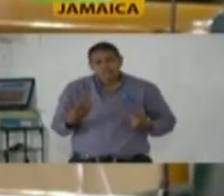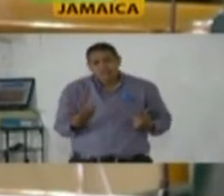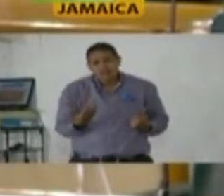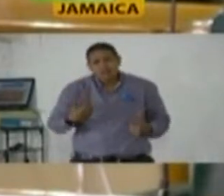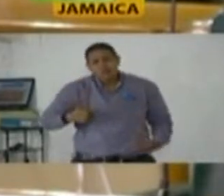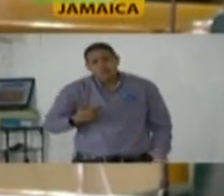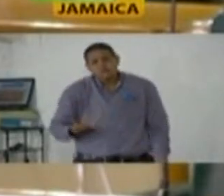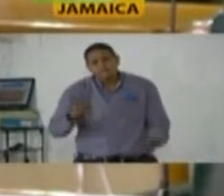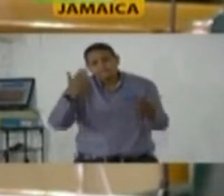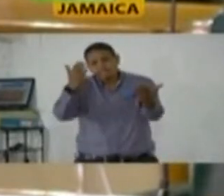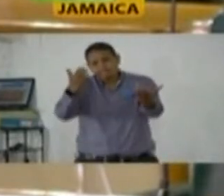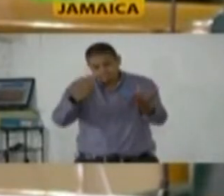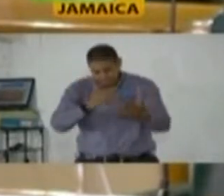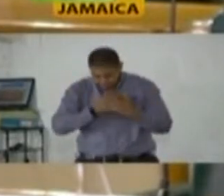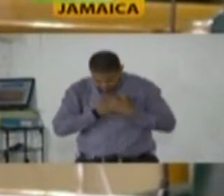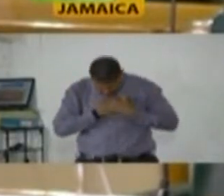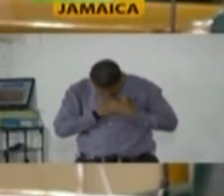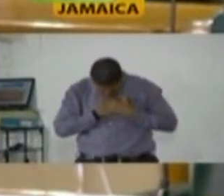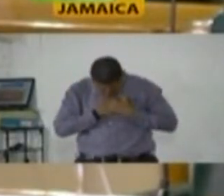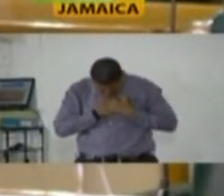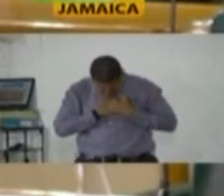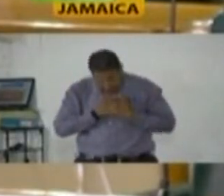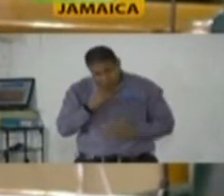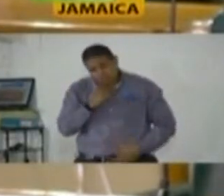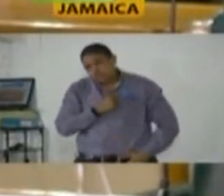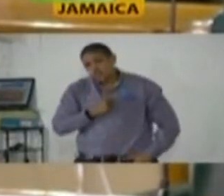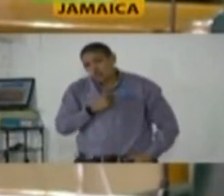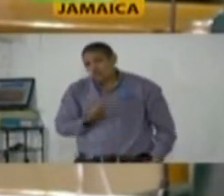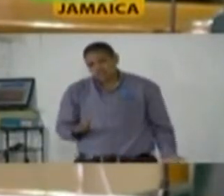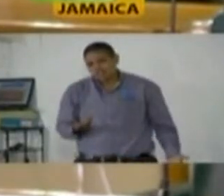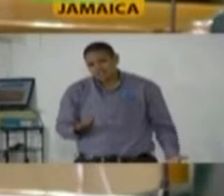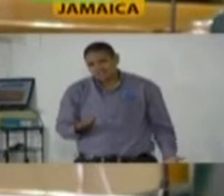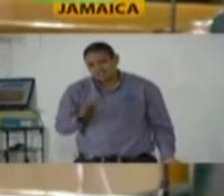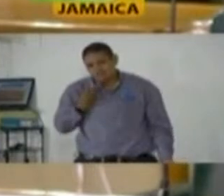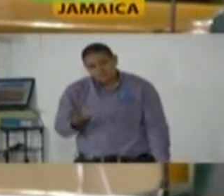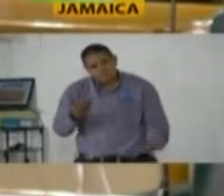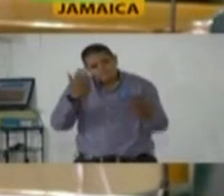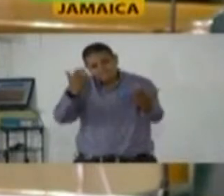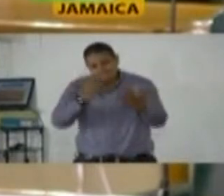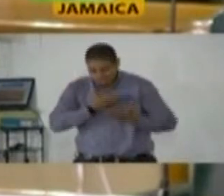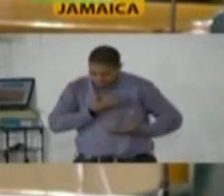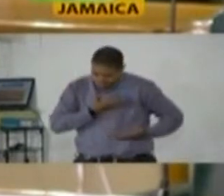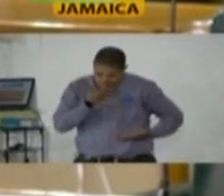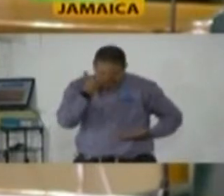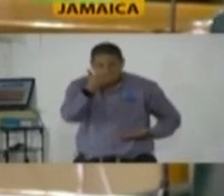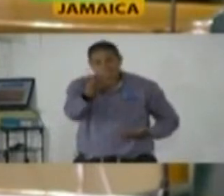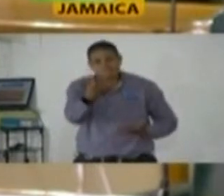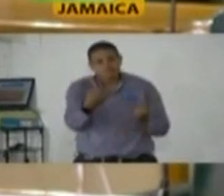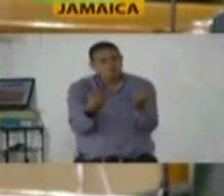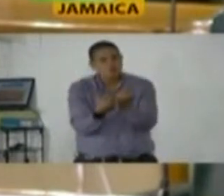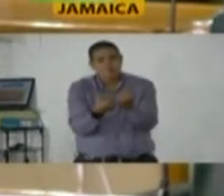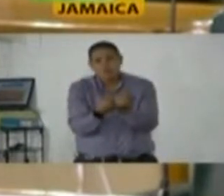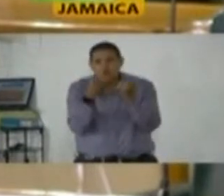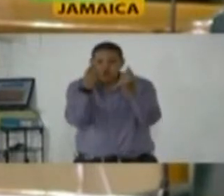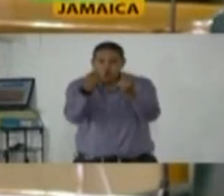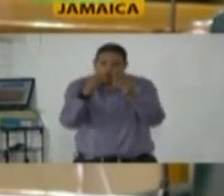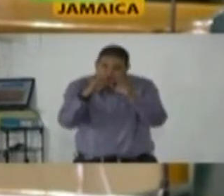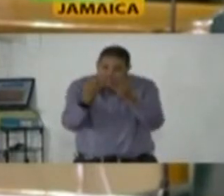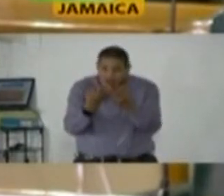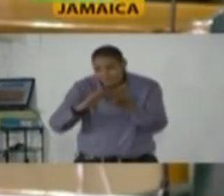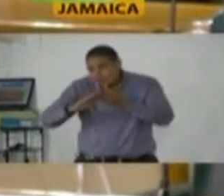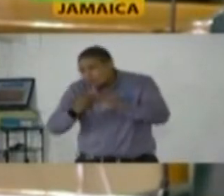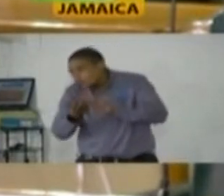our heartfelt condolences. We offer our prayerful support to you, your families, and